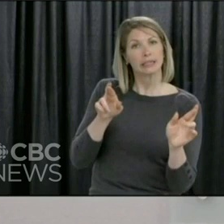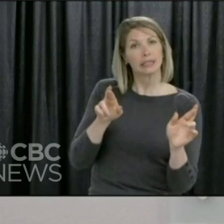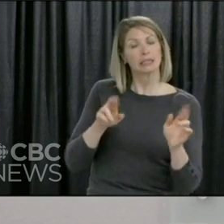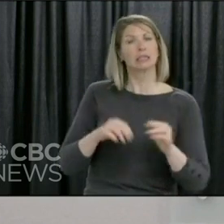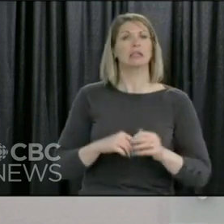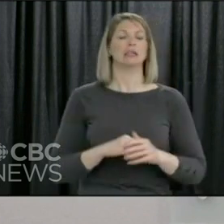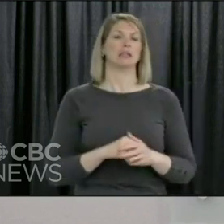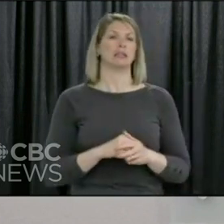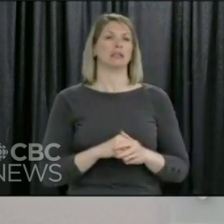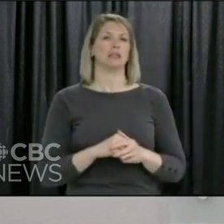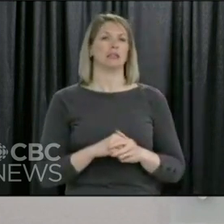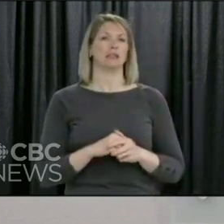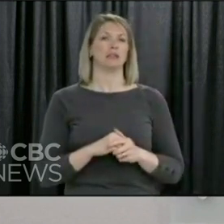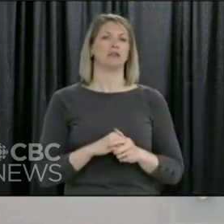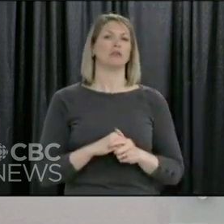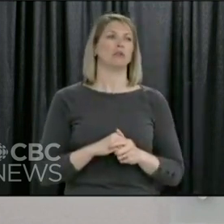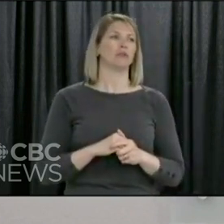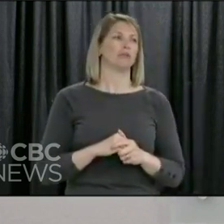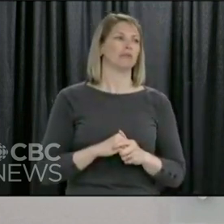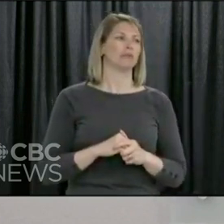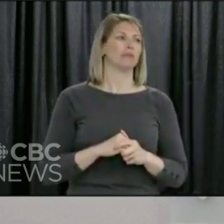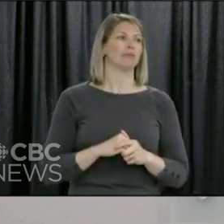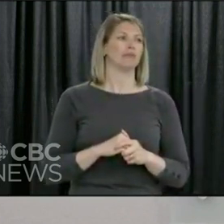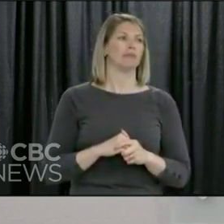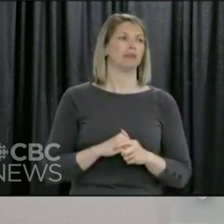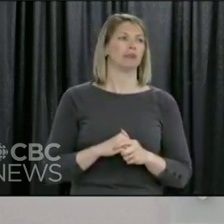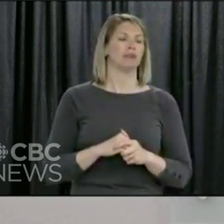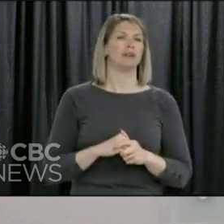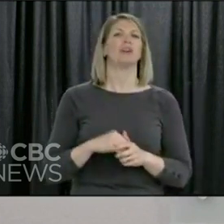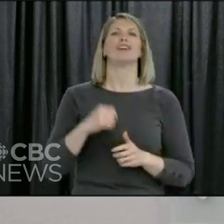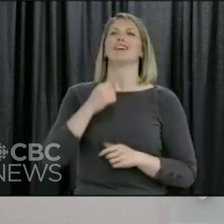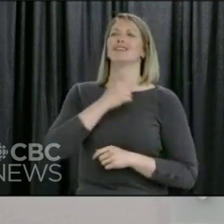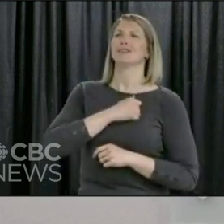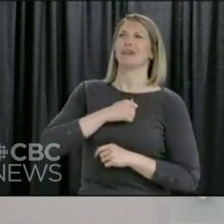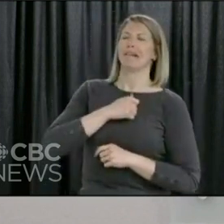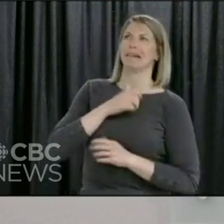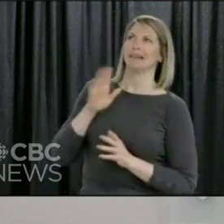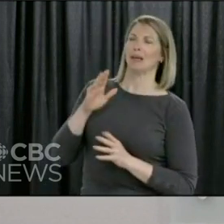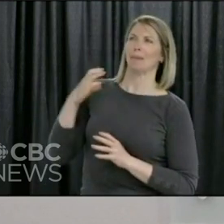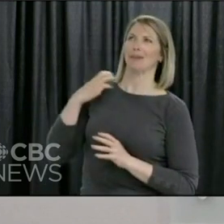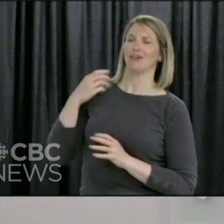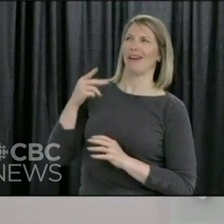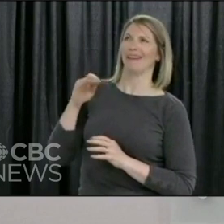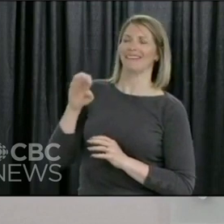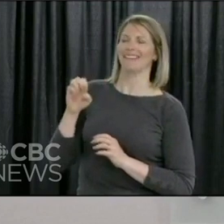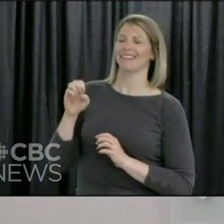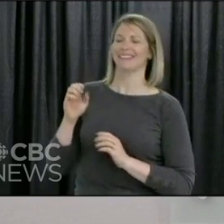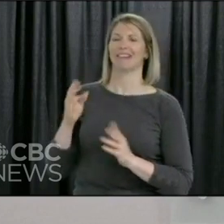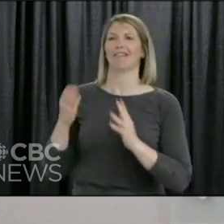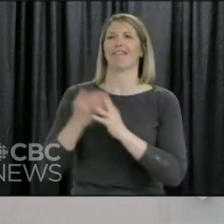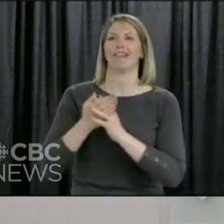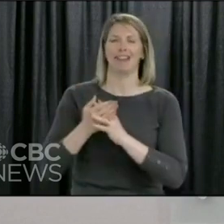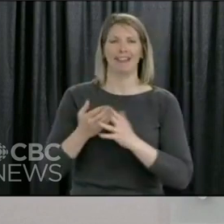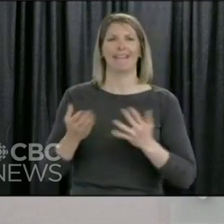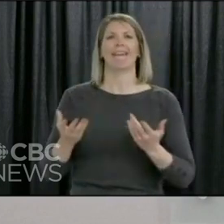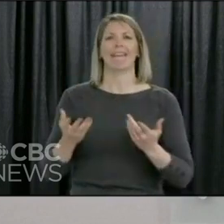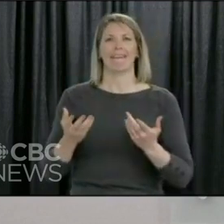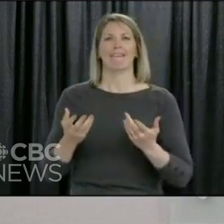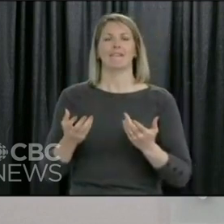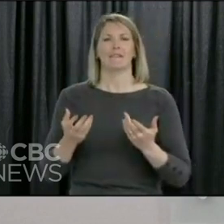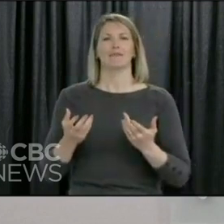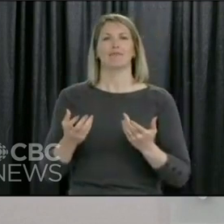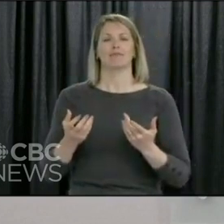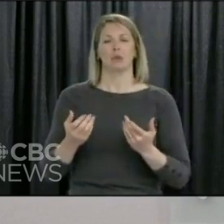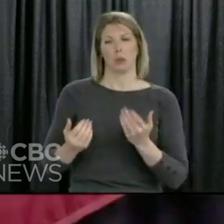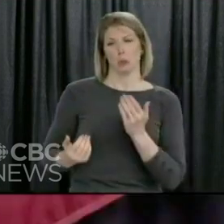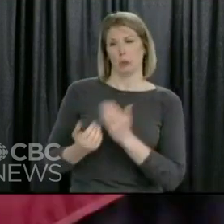So for the contact tracing app, yeah, sorry, John, I was waiting for your, but the, and the minister would have, you know, some updated information on that